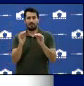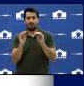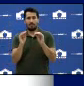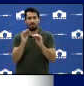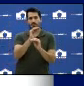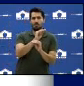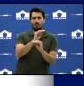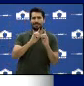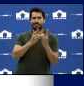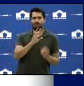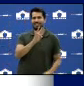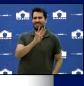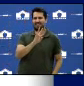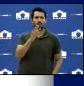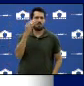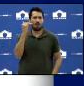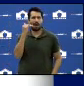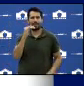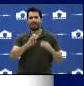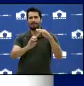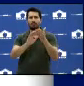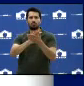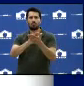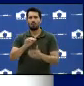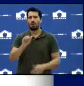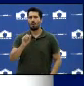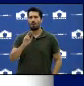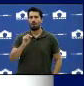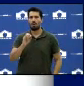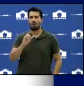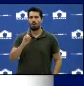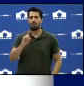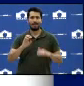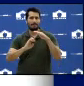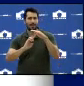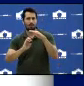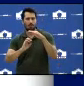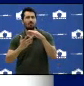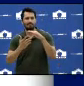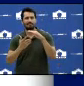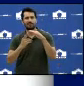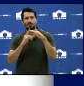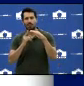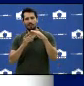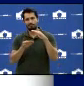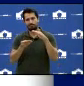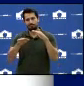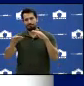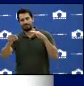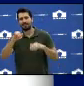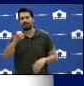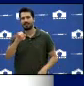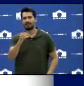7. The purpose of that was to move an elementary school, Arnold Elementary, which feeds into the Jefferson feeder